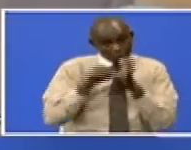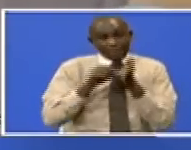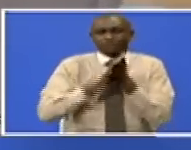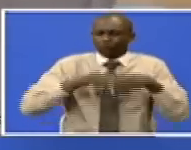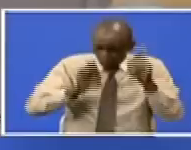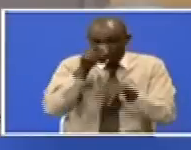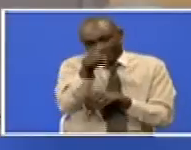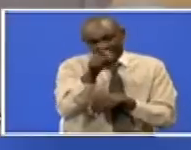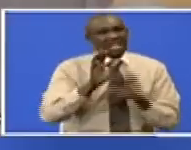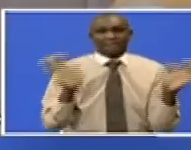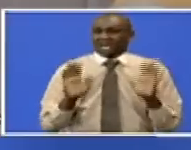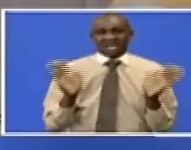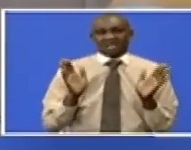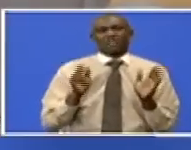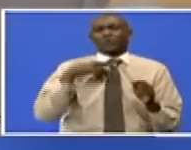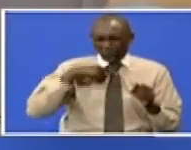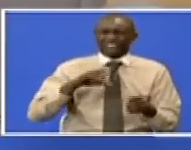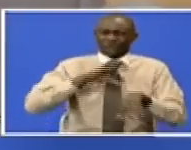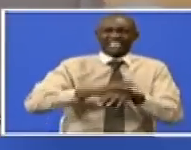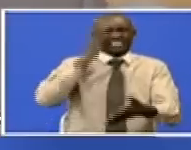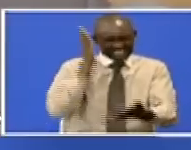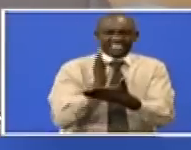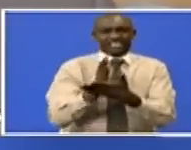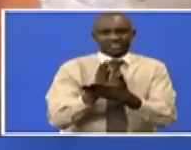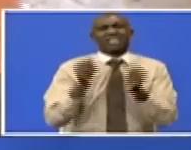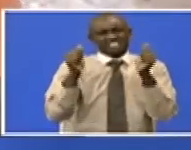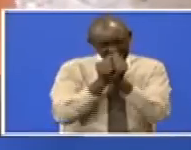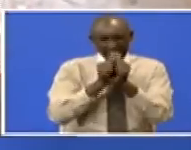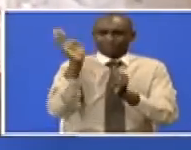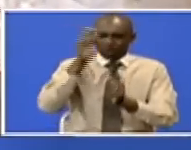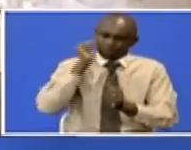pursuing the restorative justice 10 billion shillings.